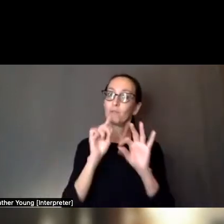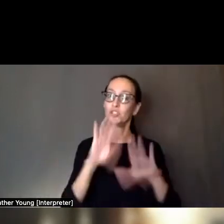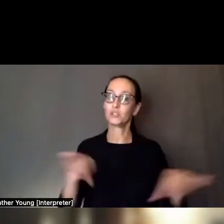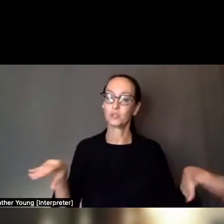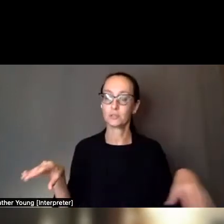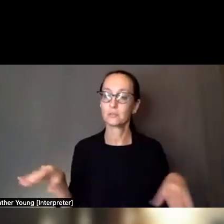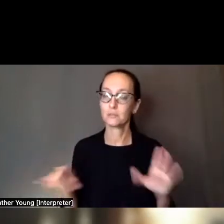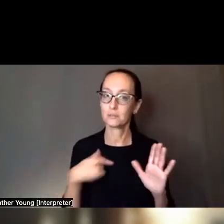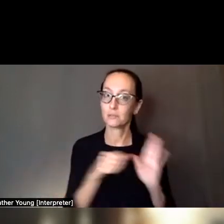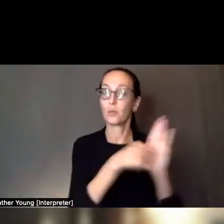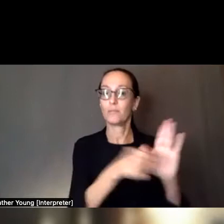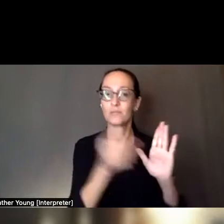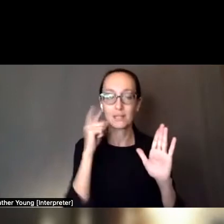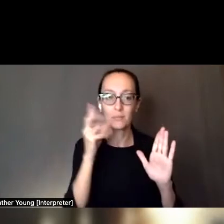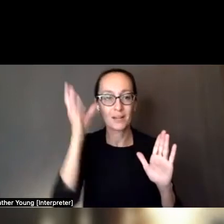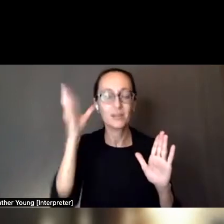really training the ears,